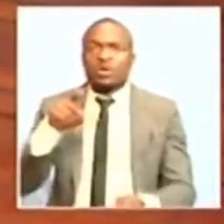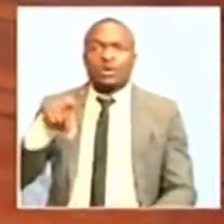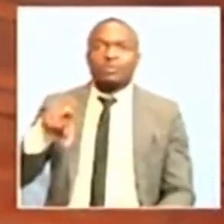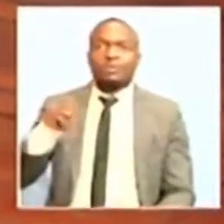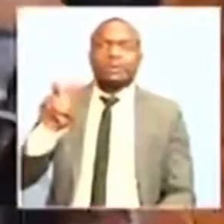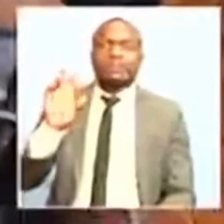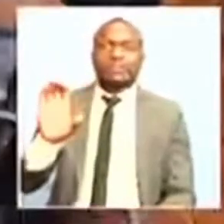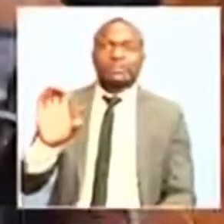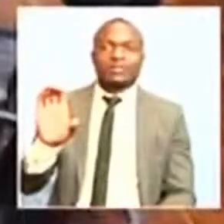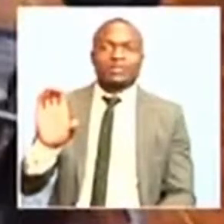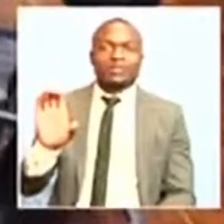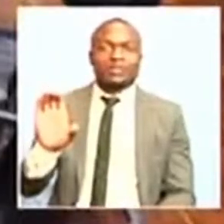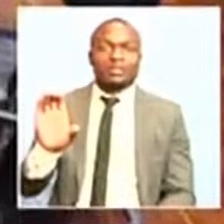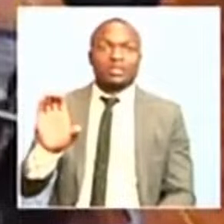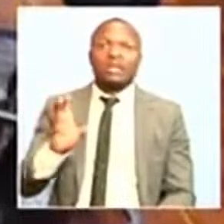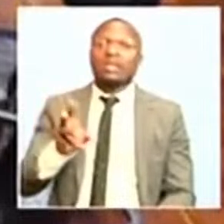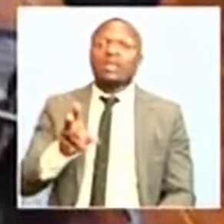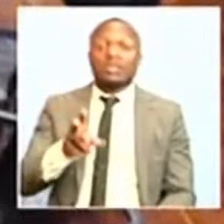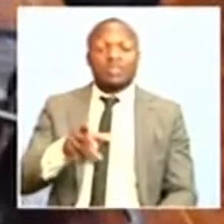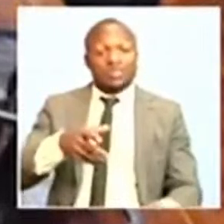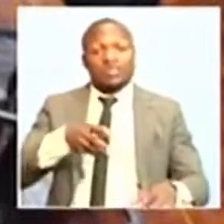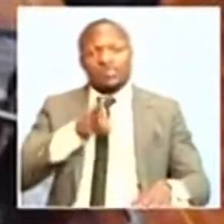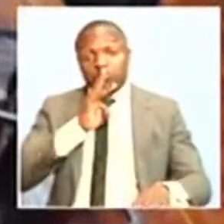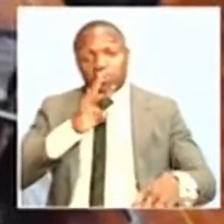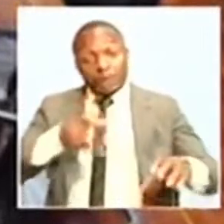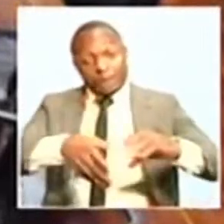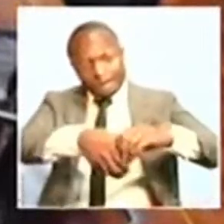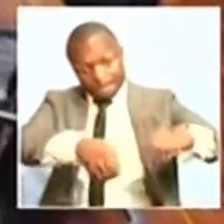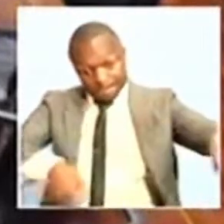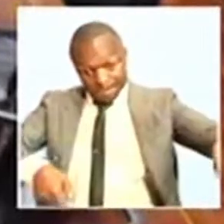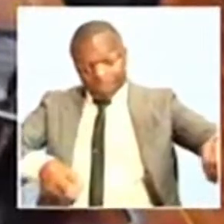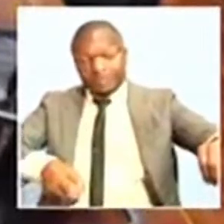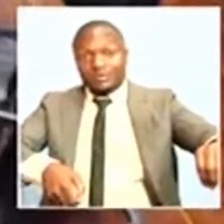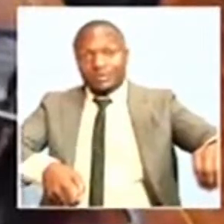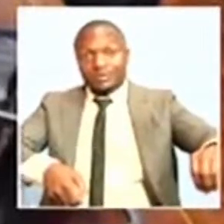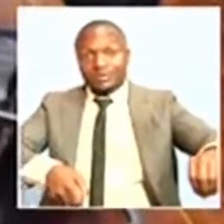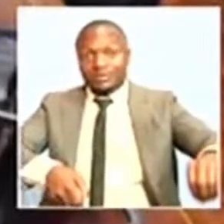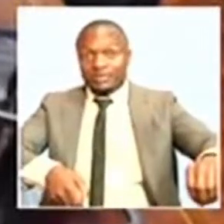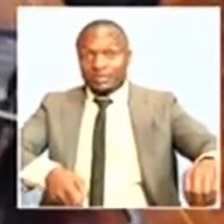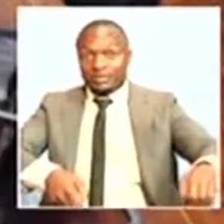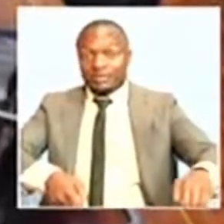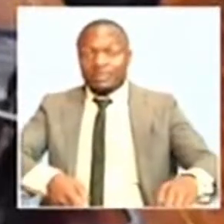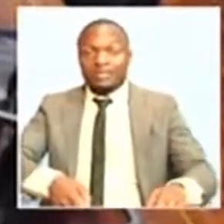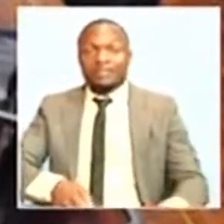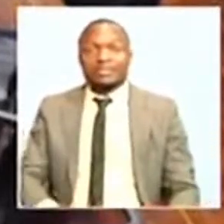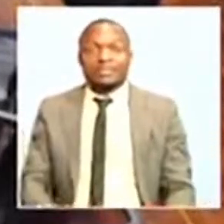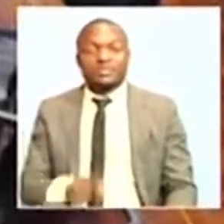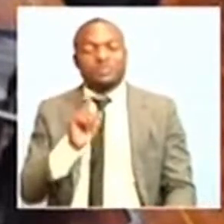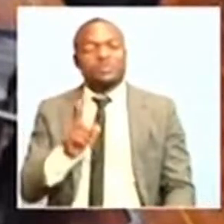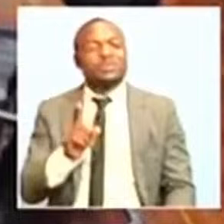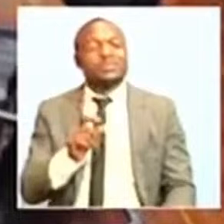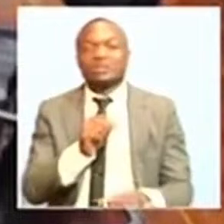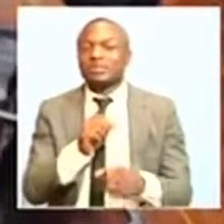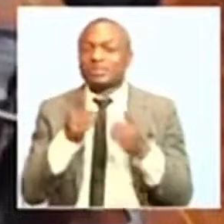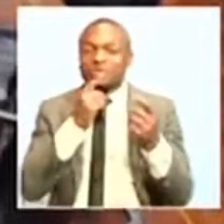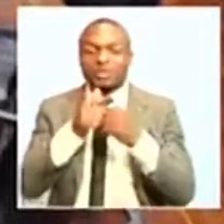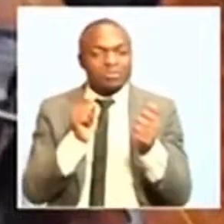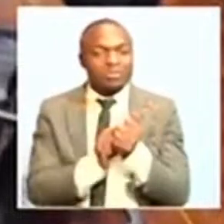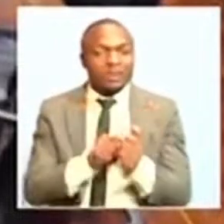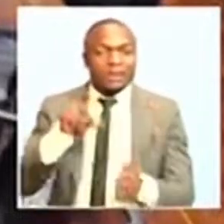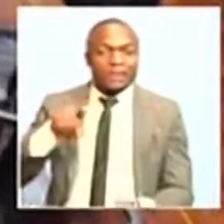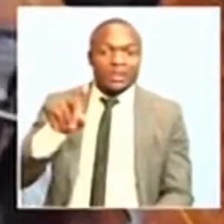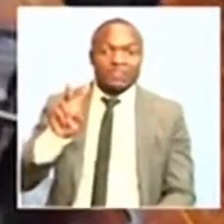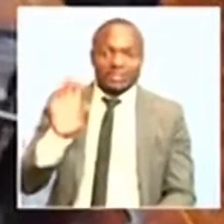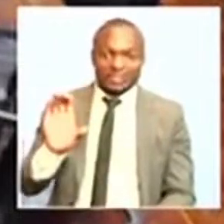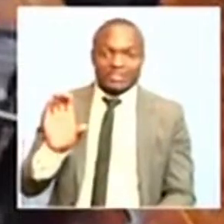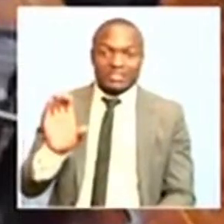This is the hose pipes. Pipe, yes, hose pipes. I thought of what you were so passionate about it yesterday for the PVC, so I